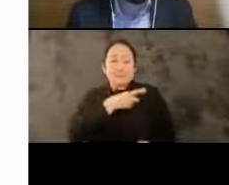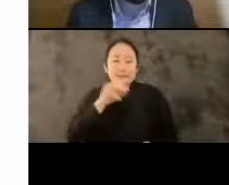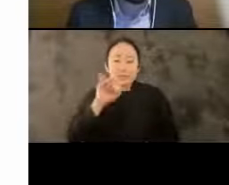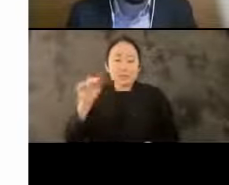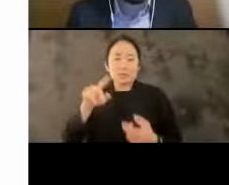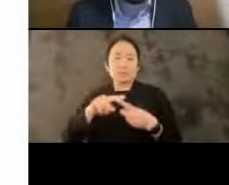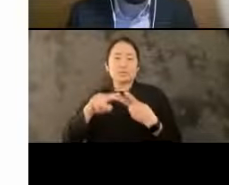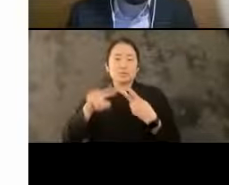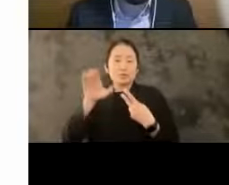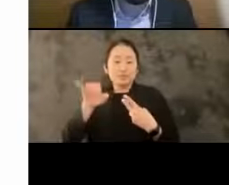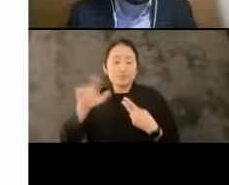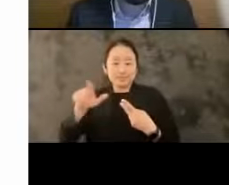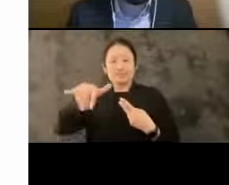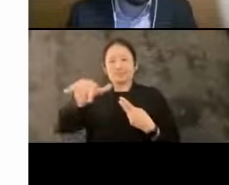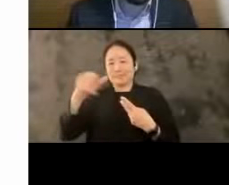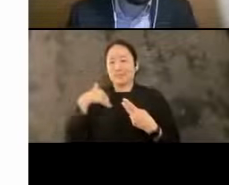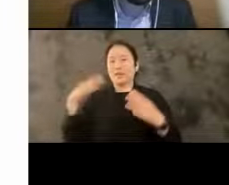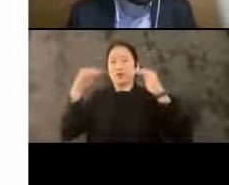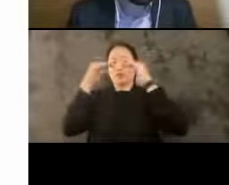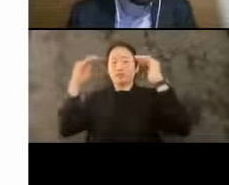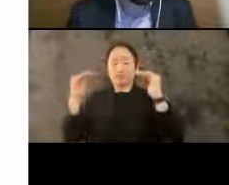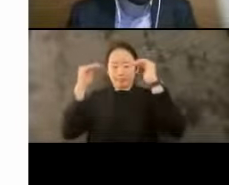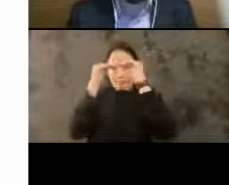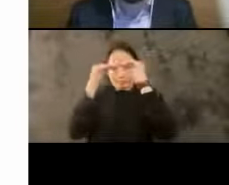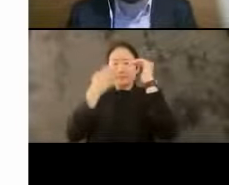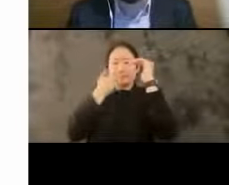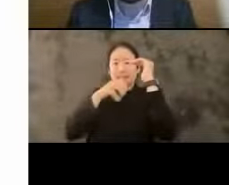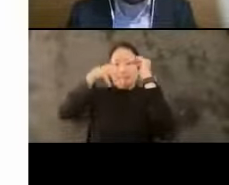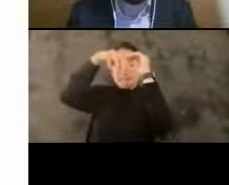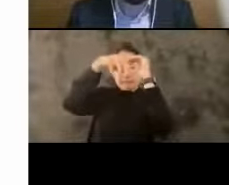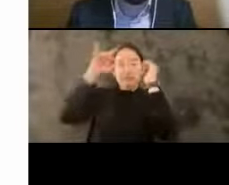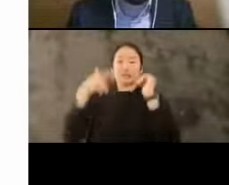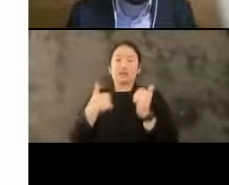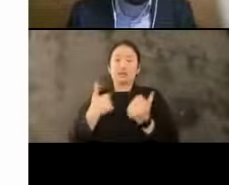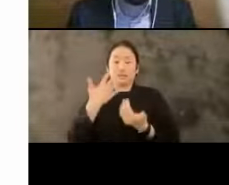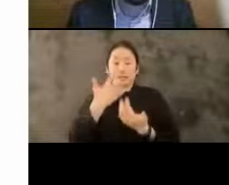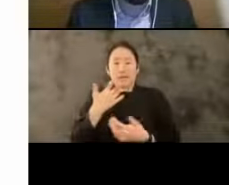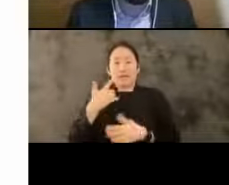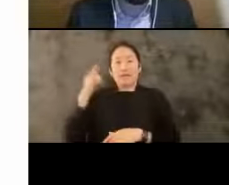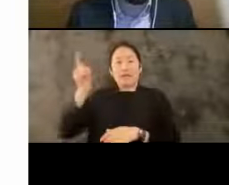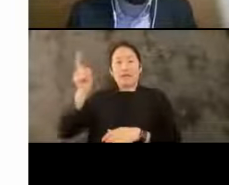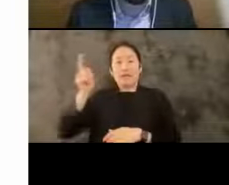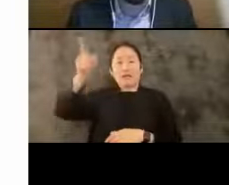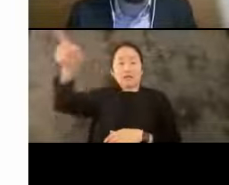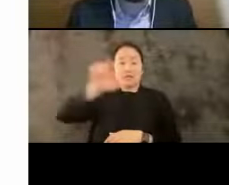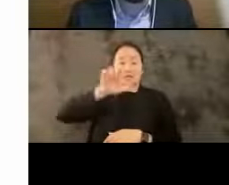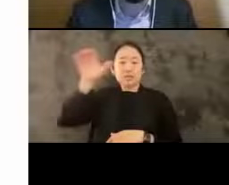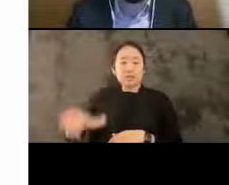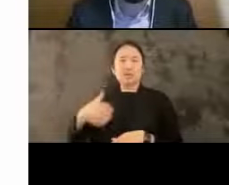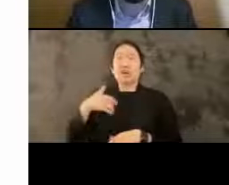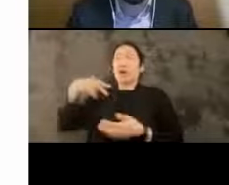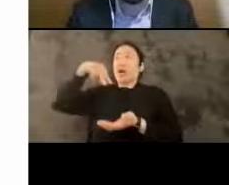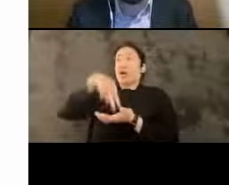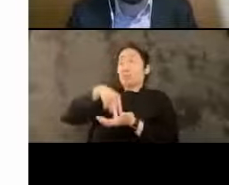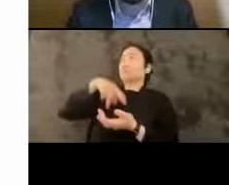heating. And somehow miraculously, whenever I stand under those ones on the L platforms, they've never lit a platform on fire as far as I know,